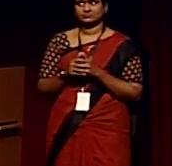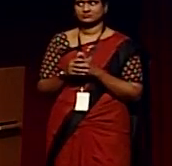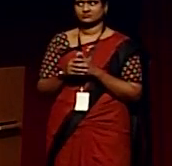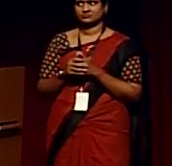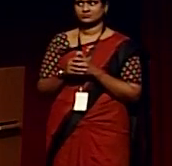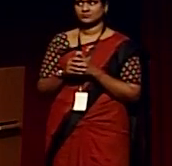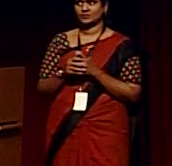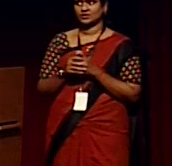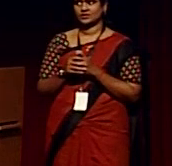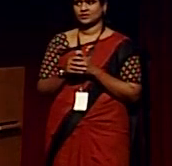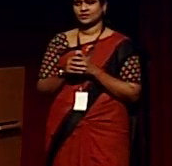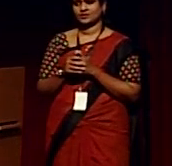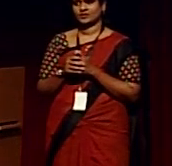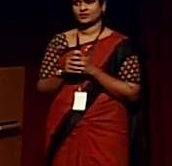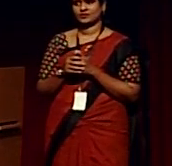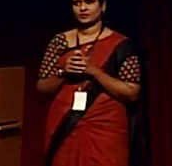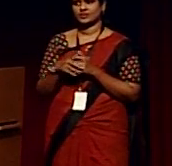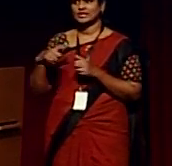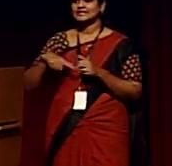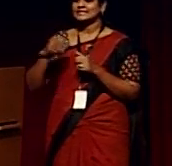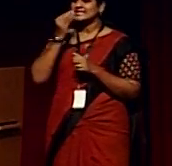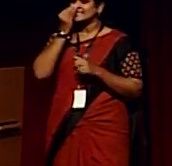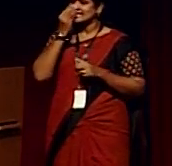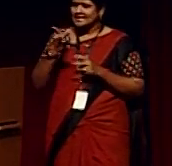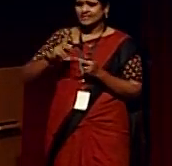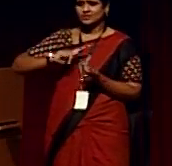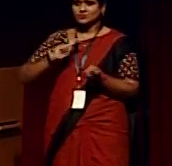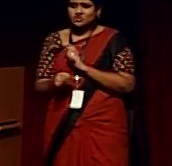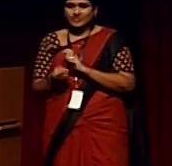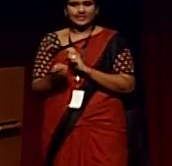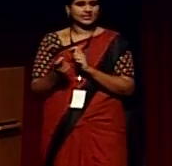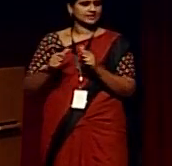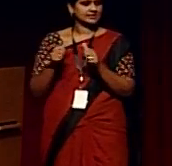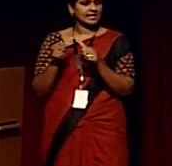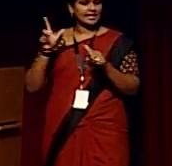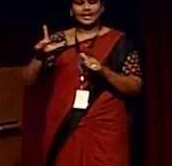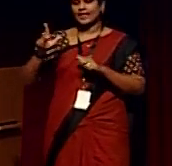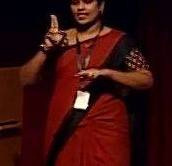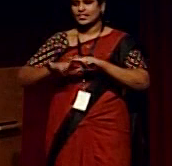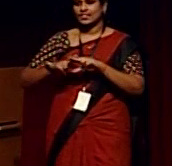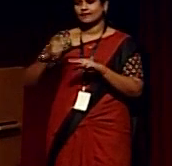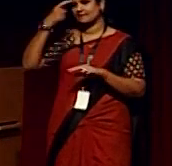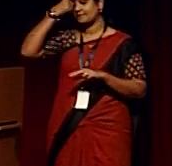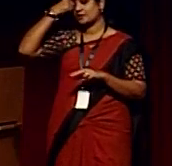the easiest to convey reason is that all the hard ALF and Y problems, all the hard accessibility